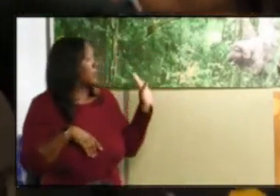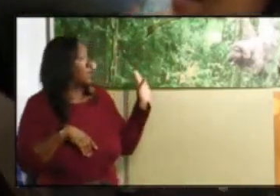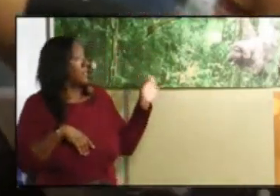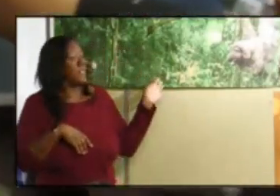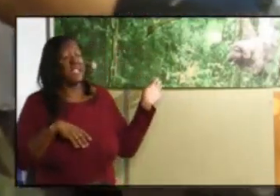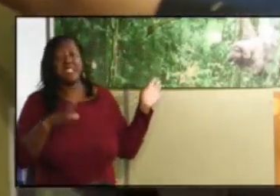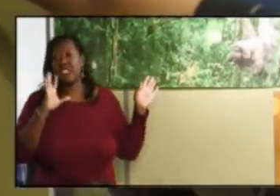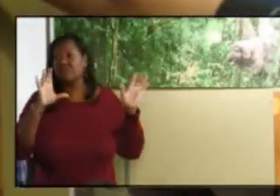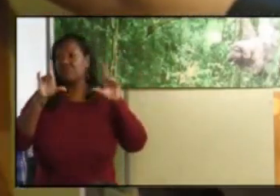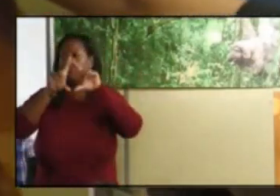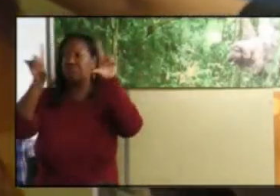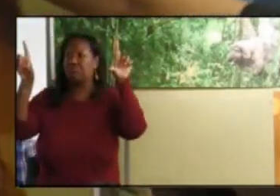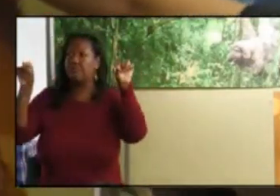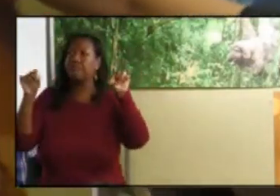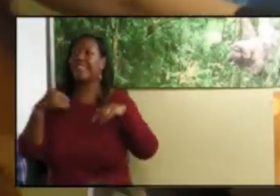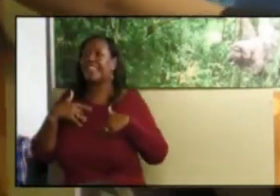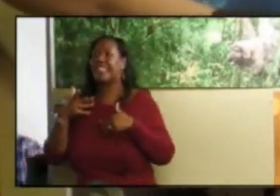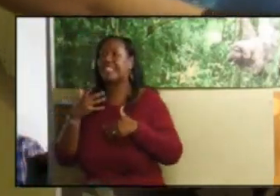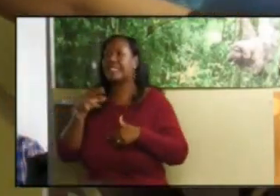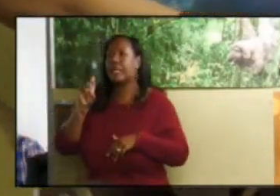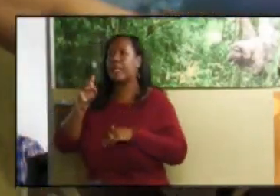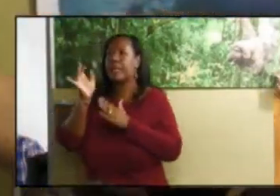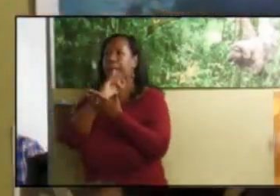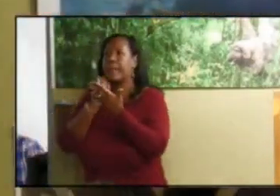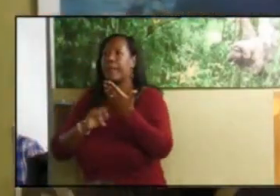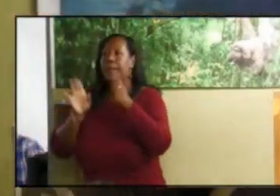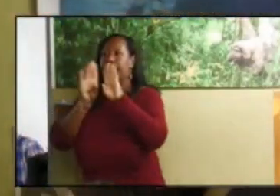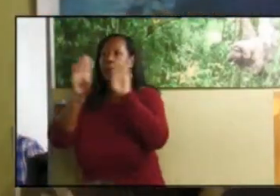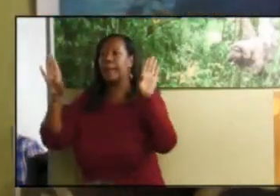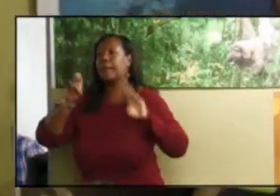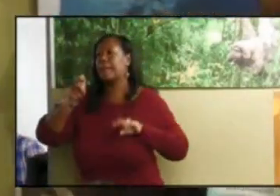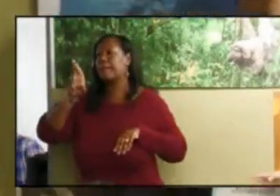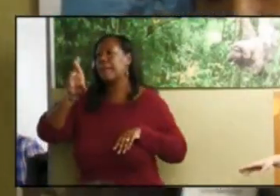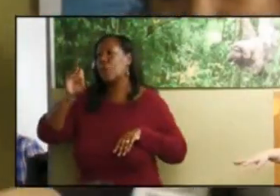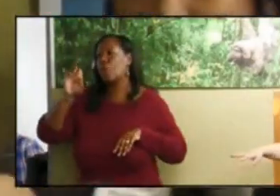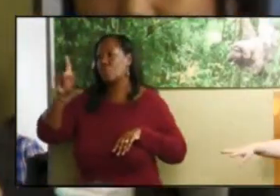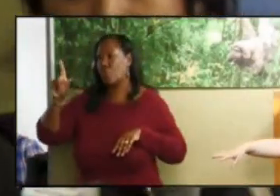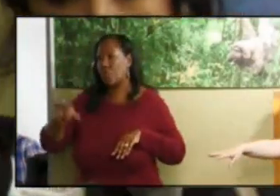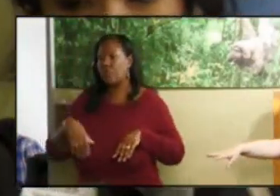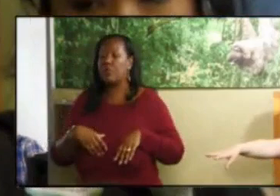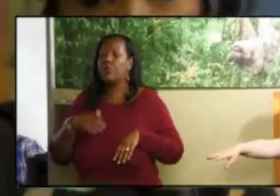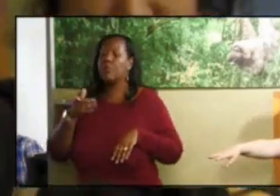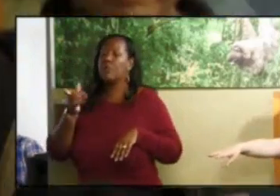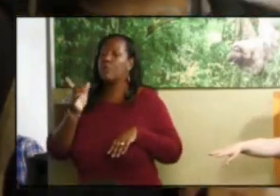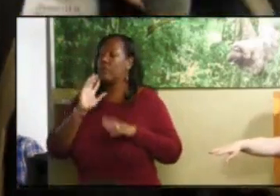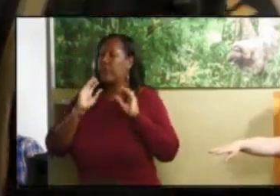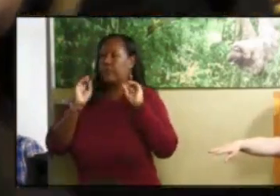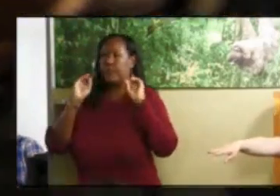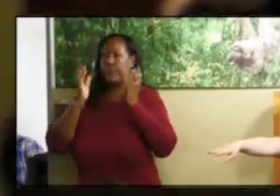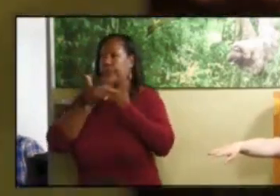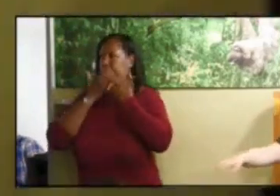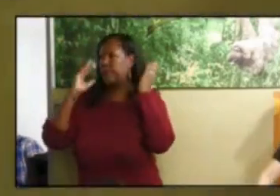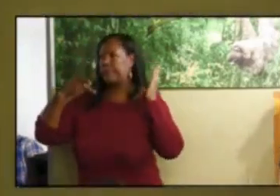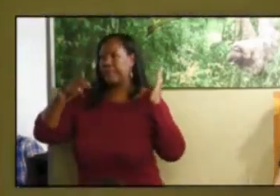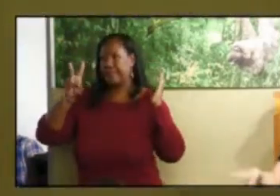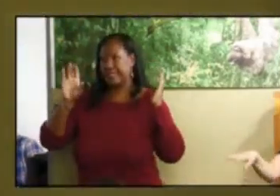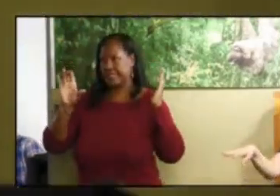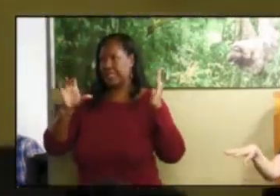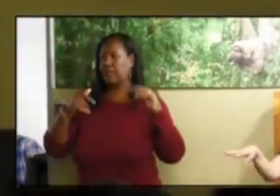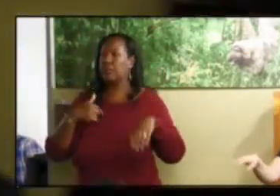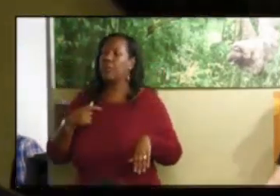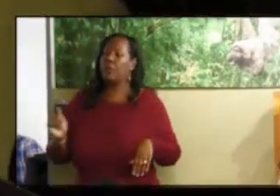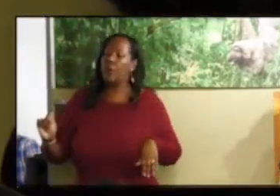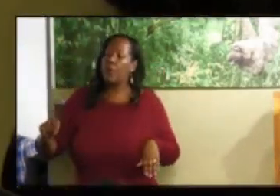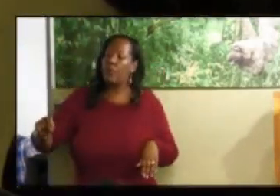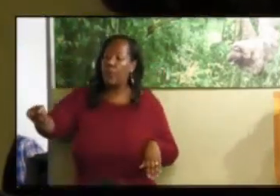material that is PVC free. And we're also using, here's some samples of carpet. Feel free to touch